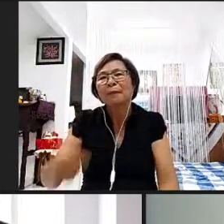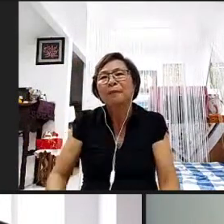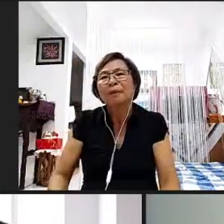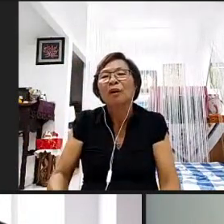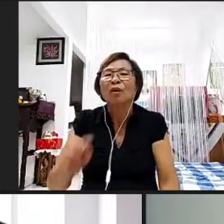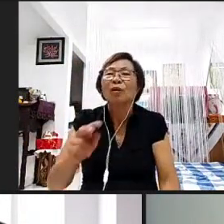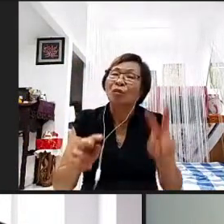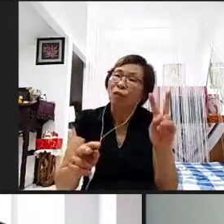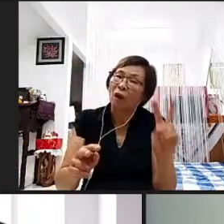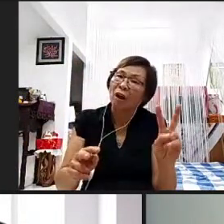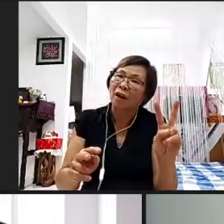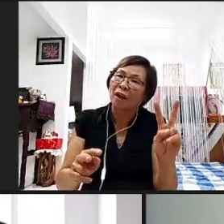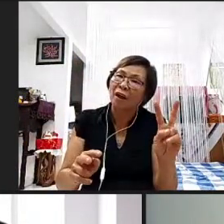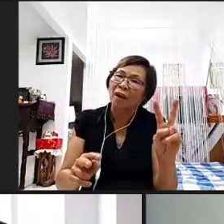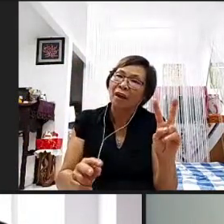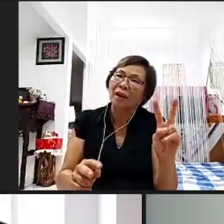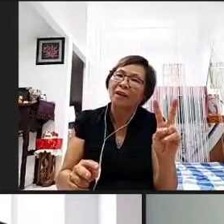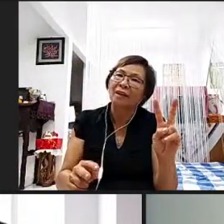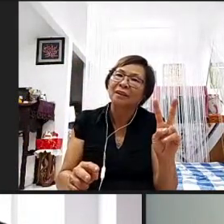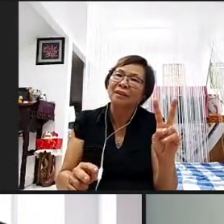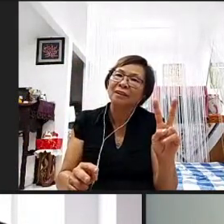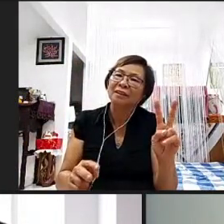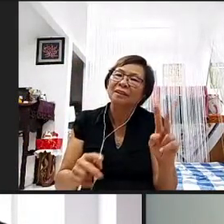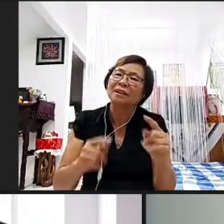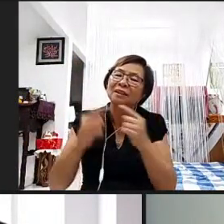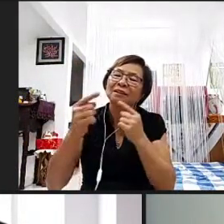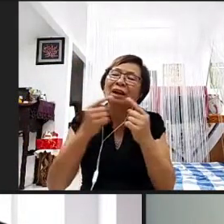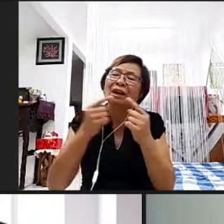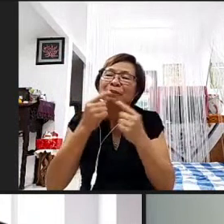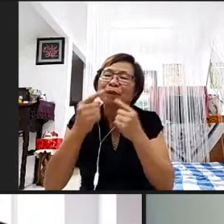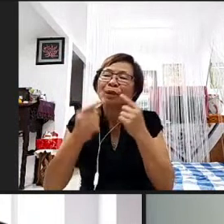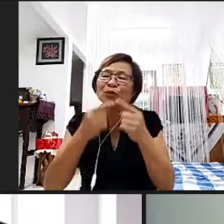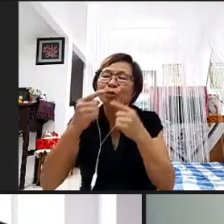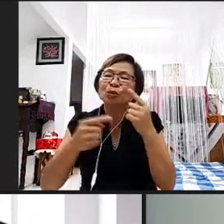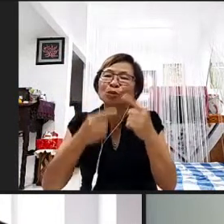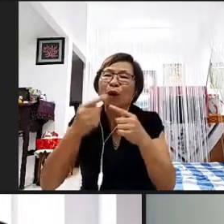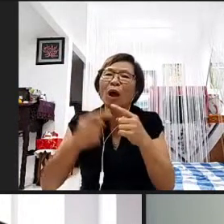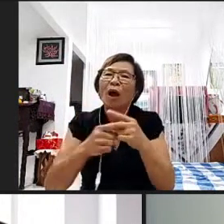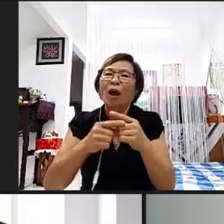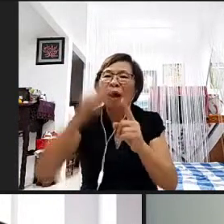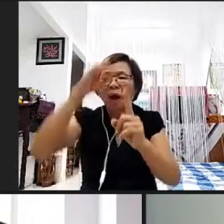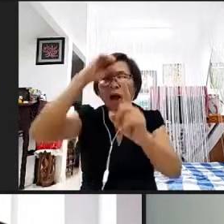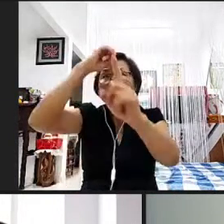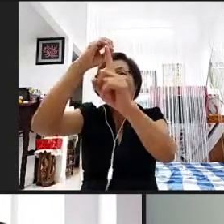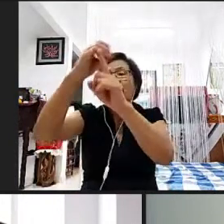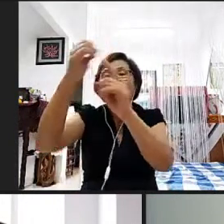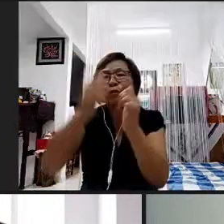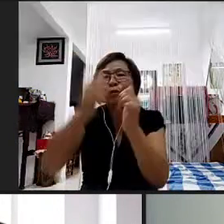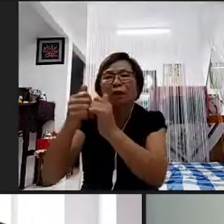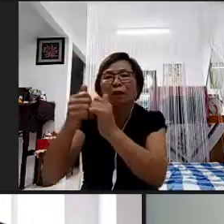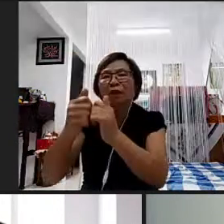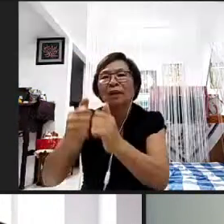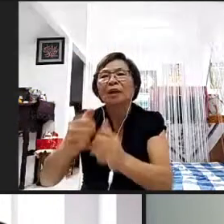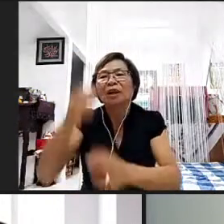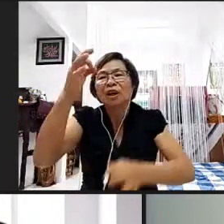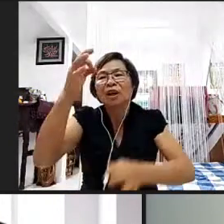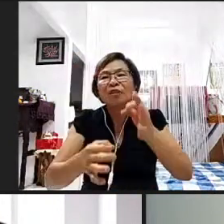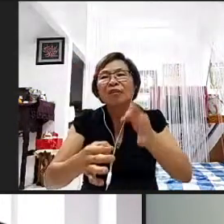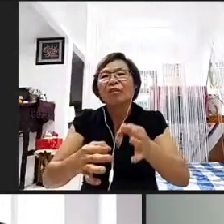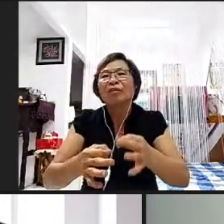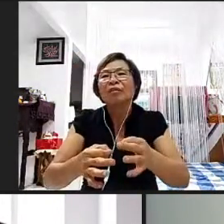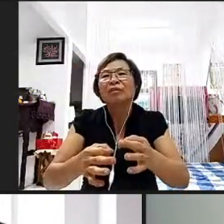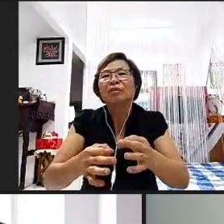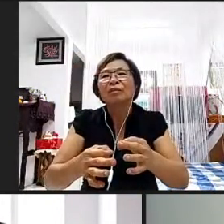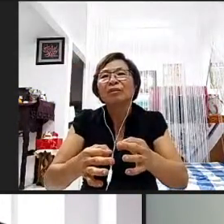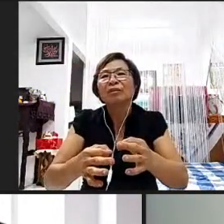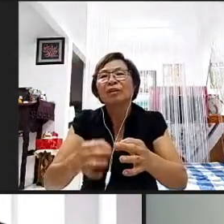we instead of I in our recitation so that we can actually do this aspiration together. If we have strayed from the